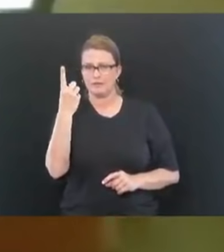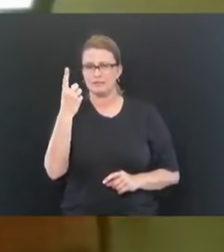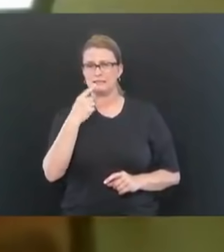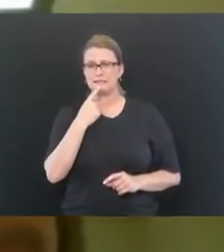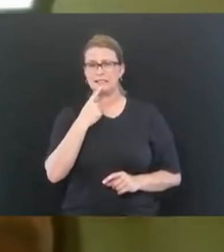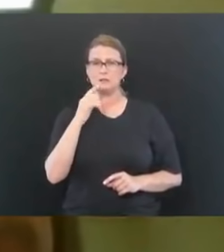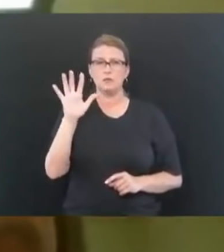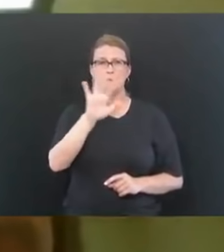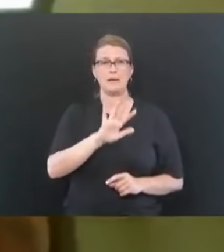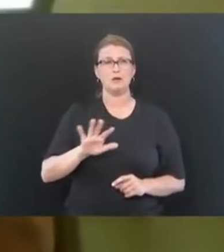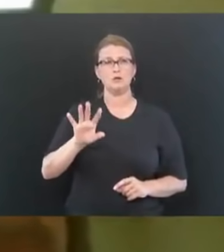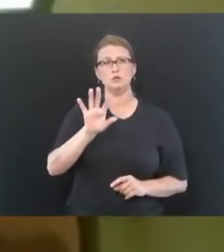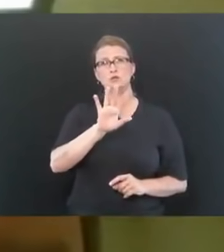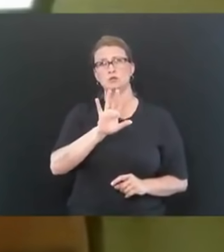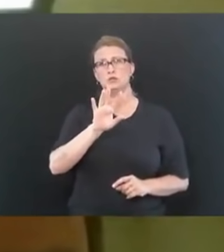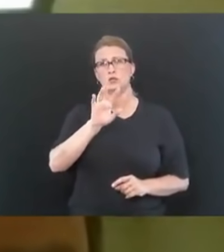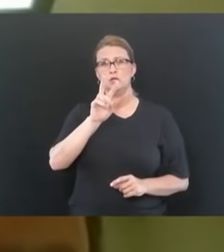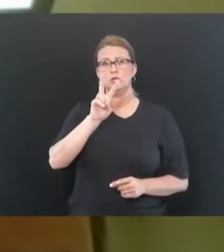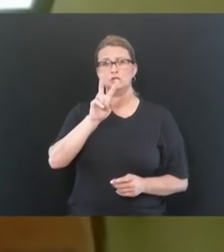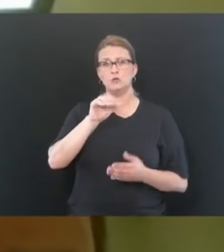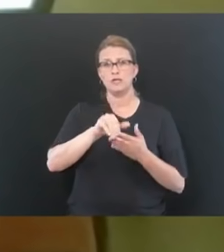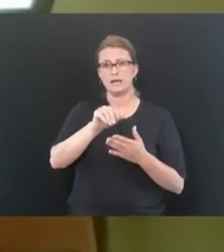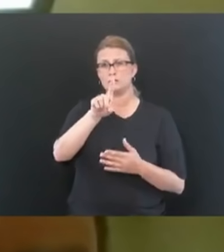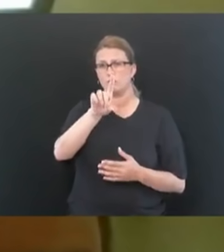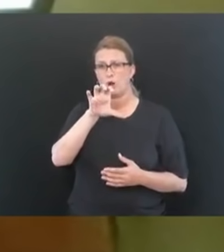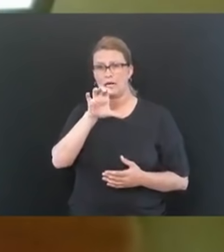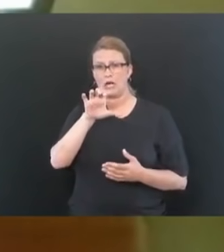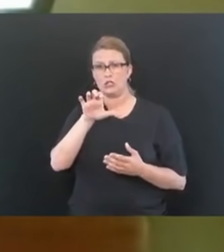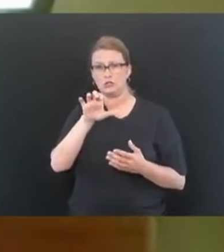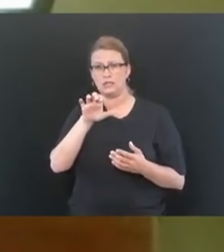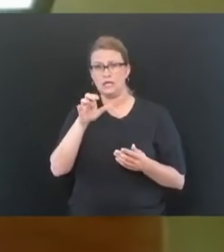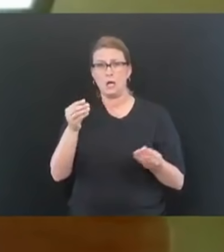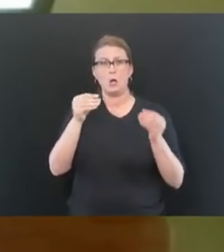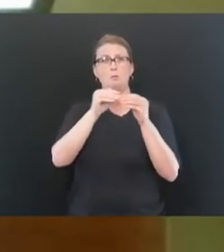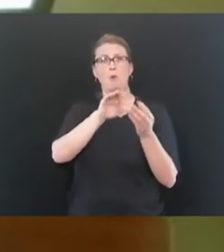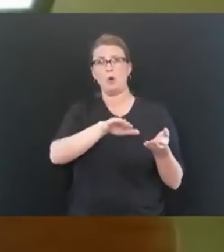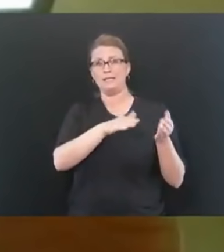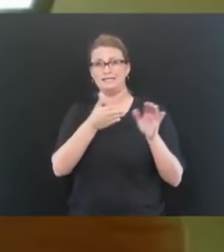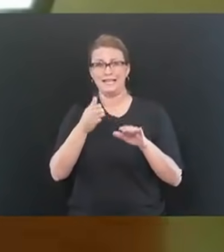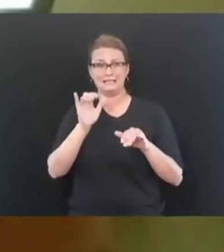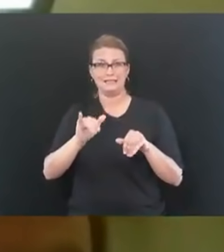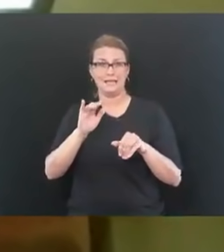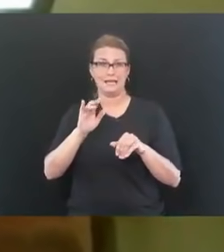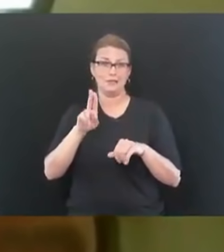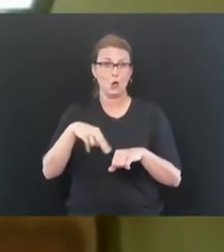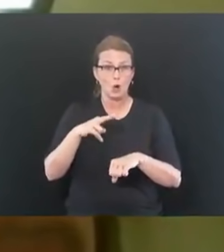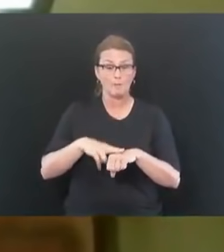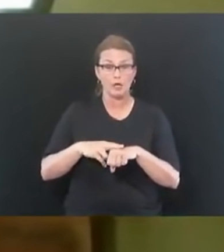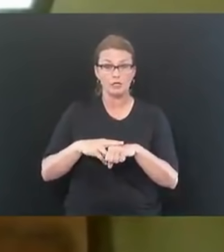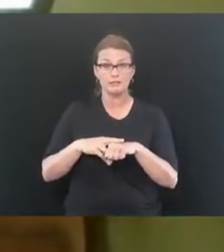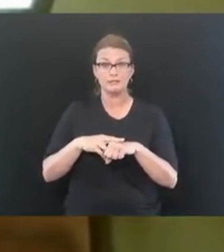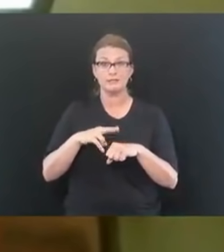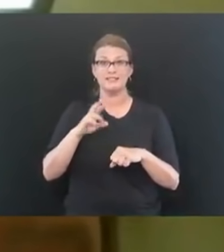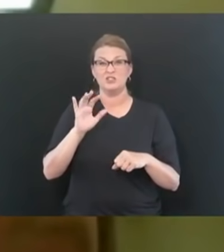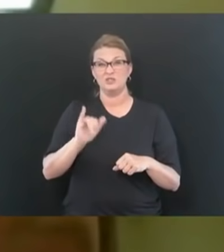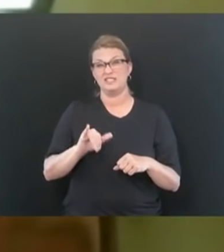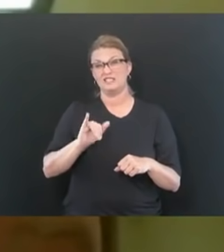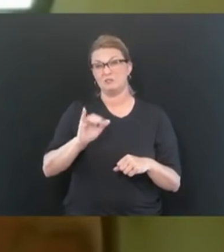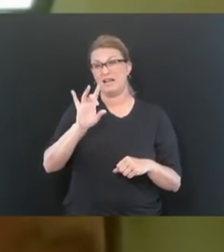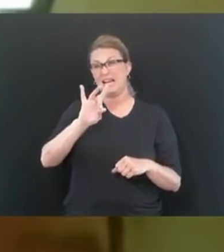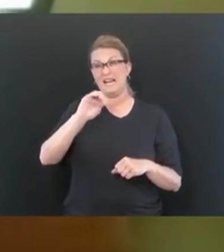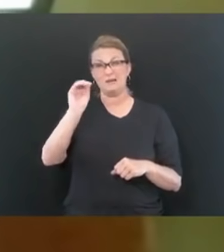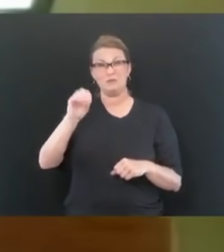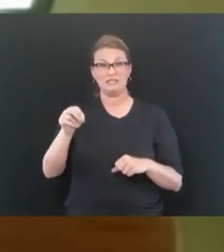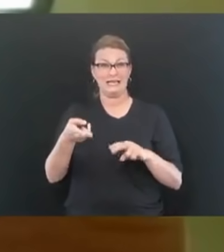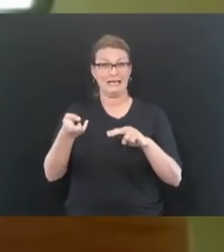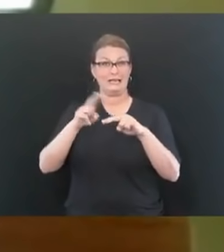about 2,100 more deaths than would be typical in that time period, which is about 80% higher than what